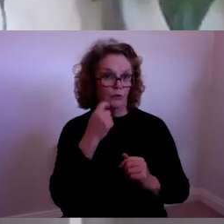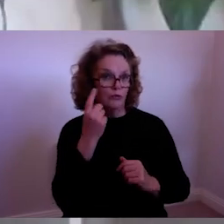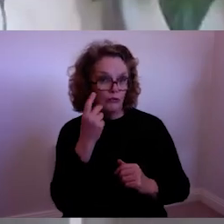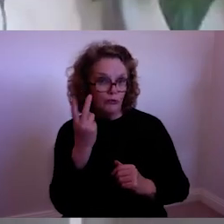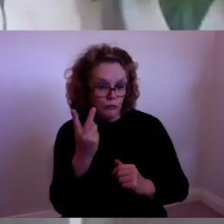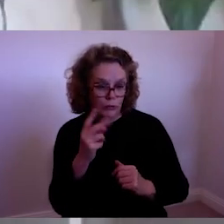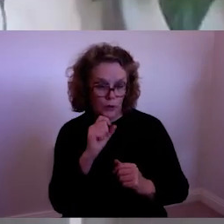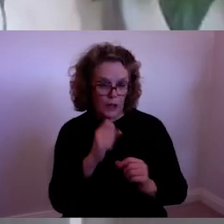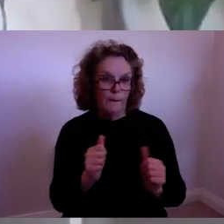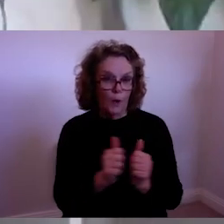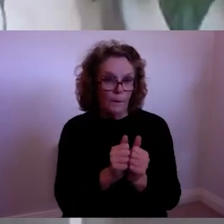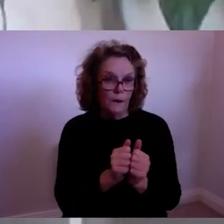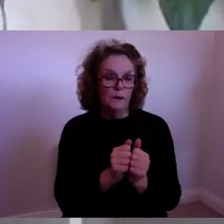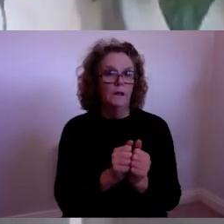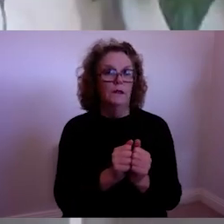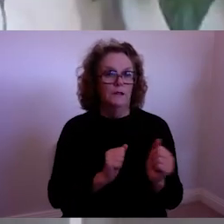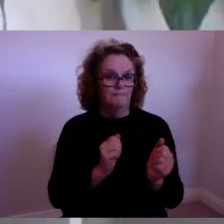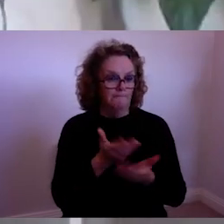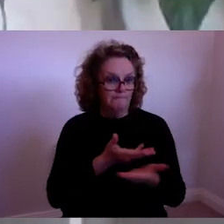about what might be going on for her.